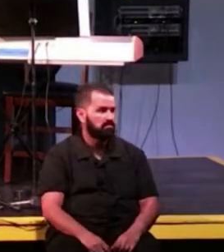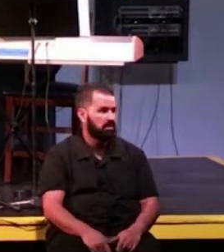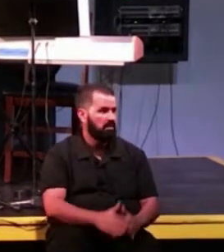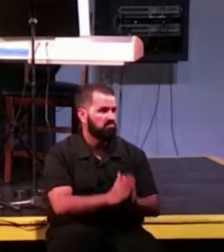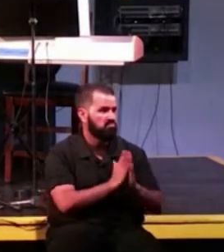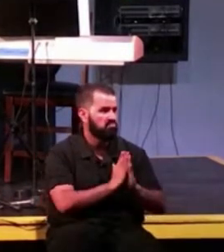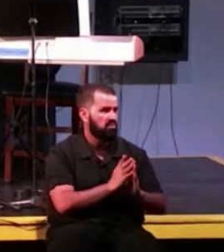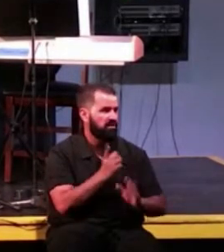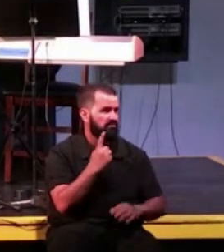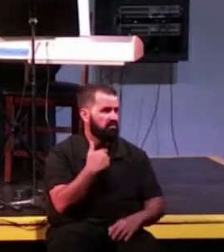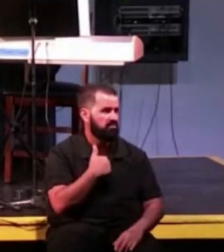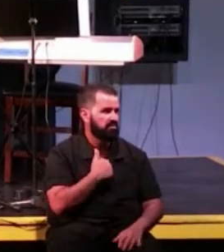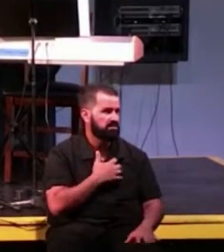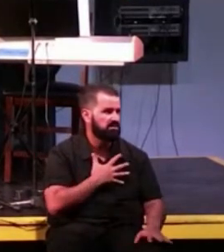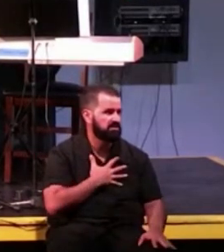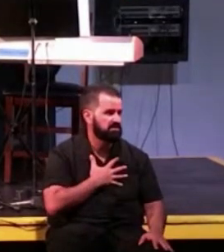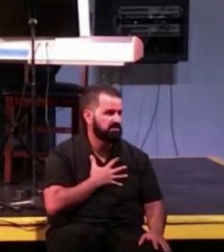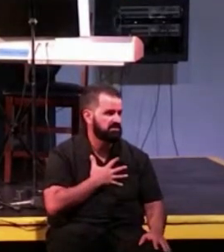me.